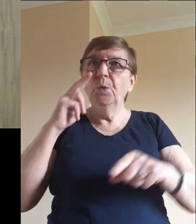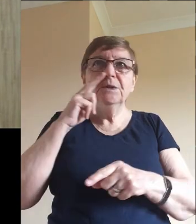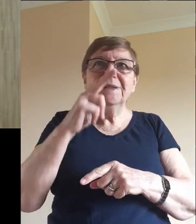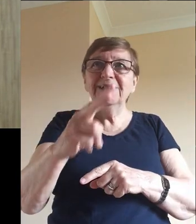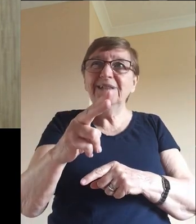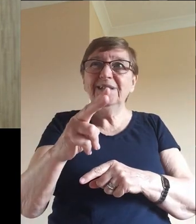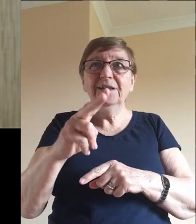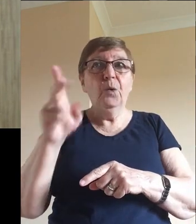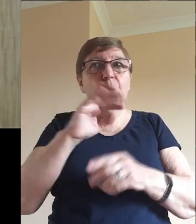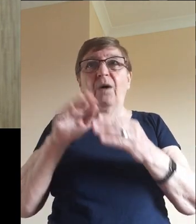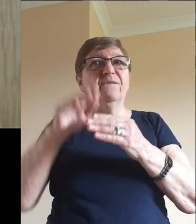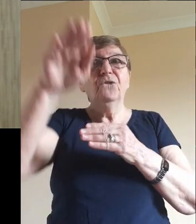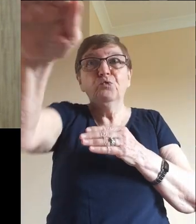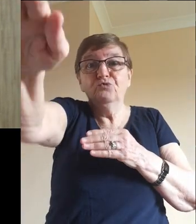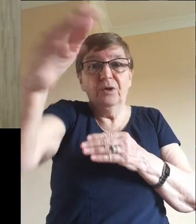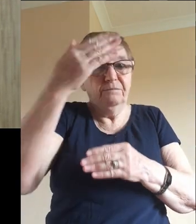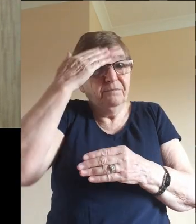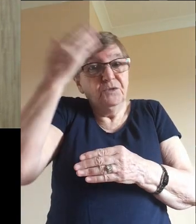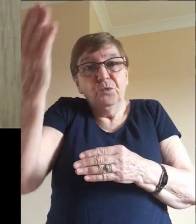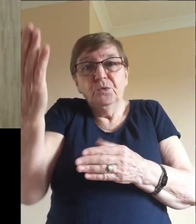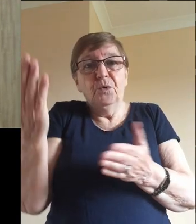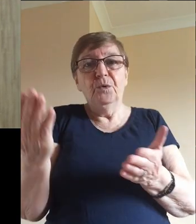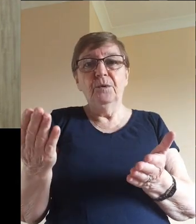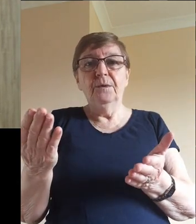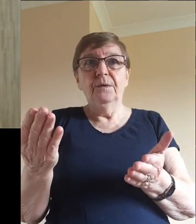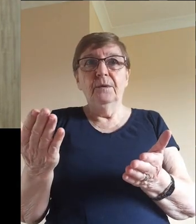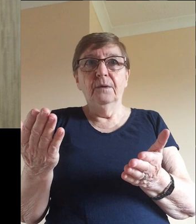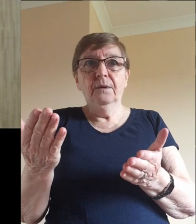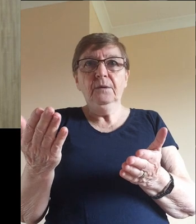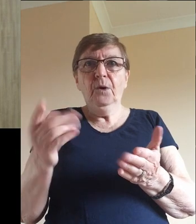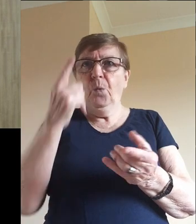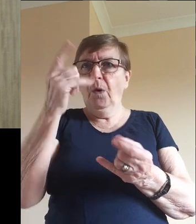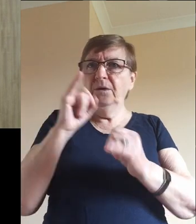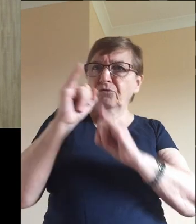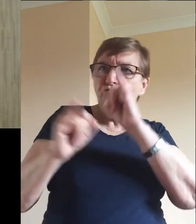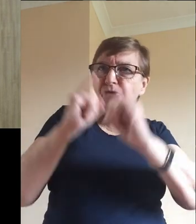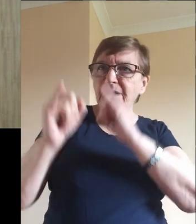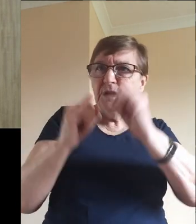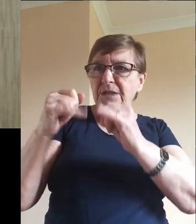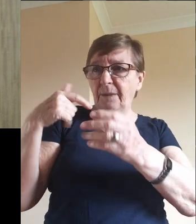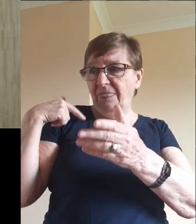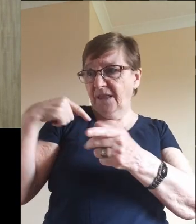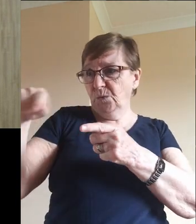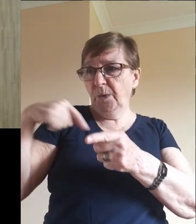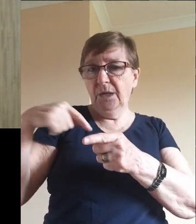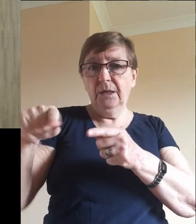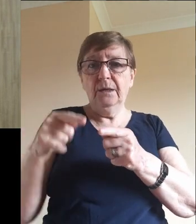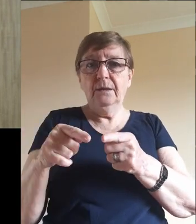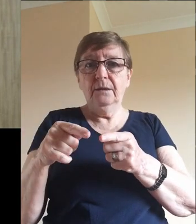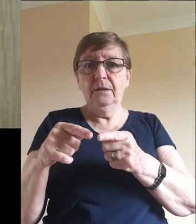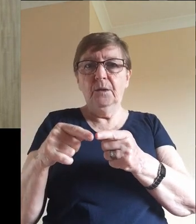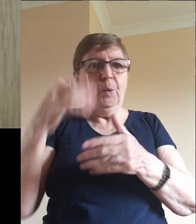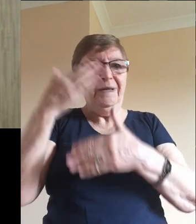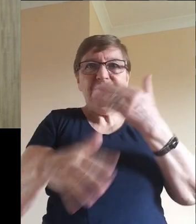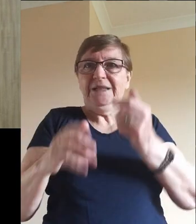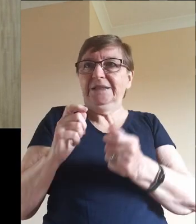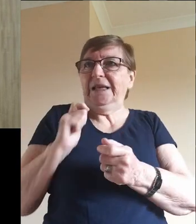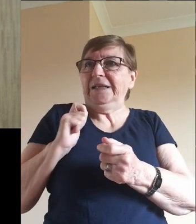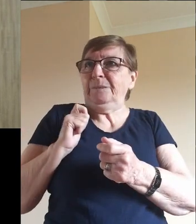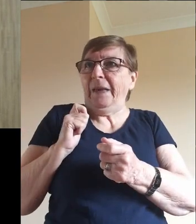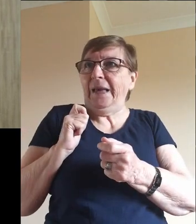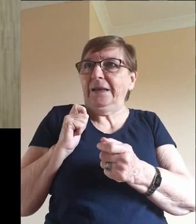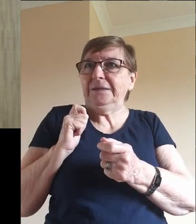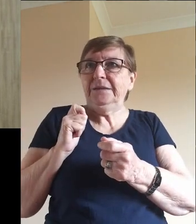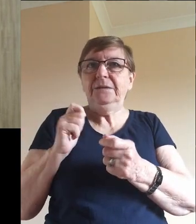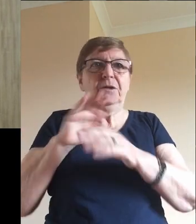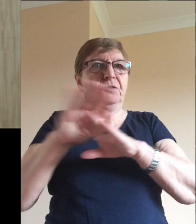enough what is ahead. It's been one of the criticisms, particularly this week, isn't it? We didn't anticipate. We didn't